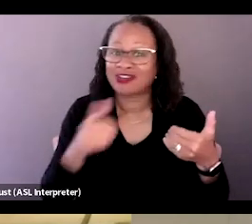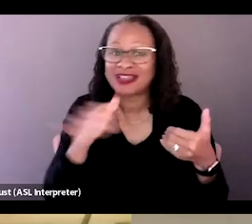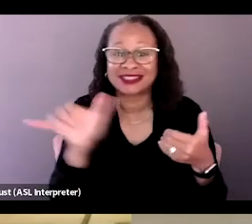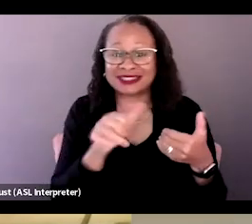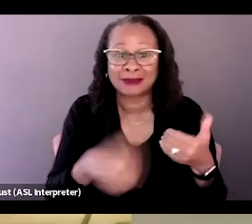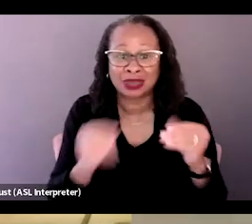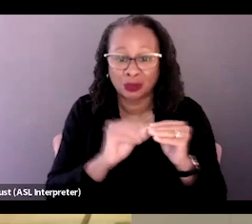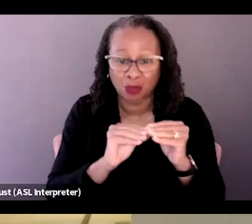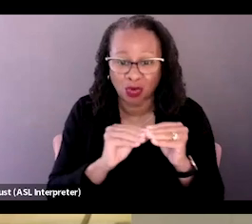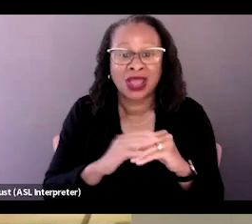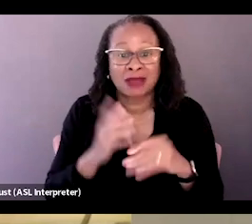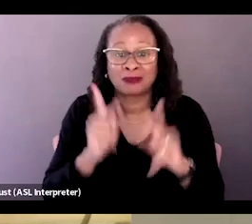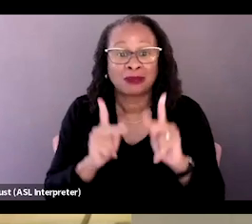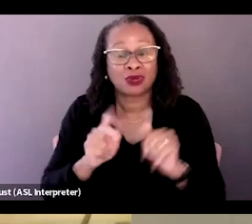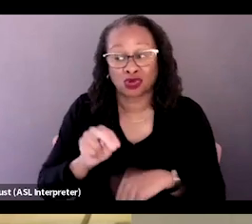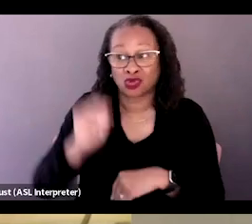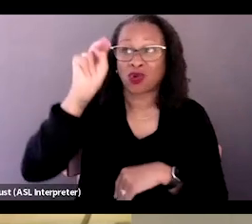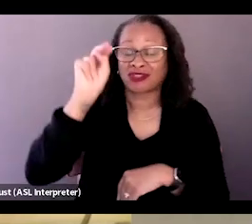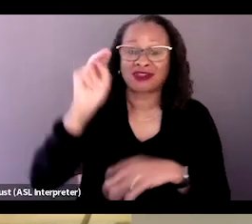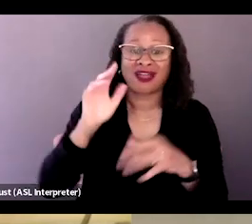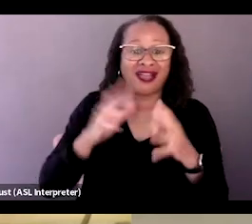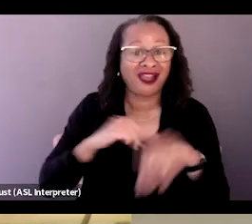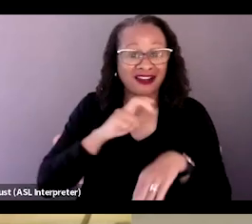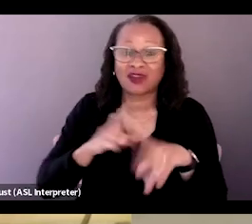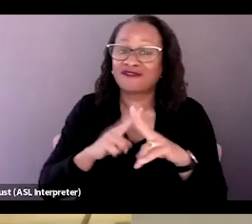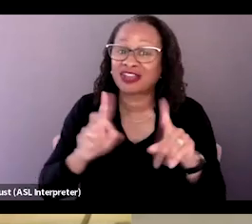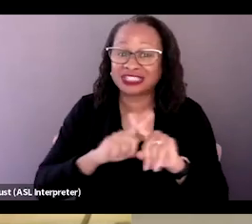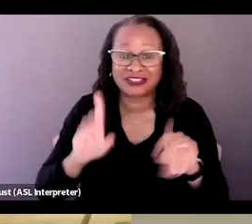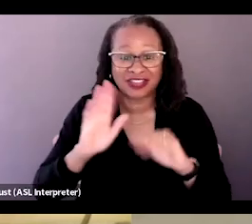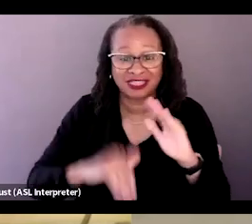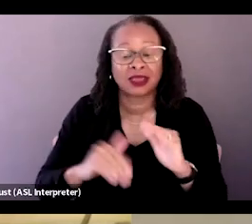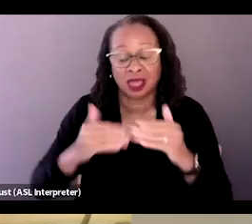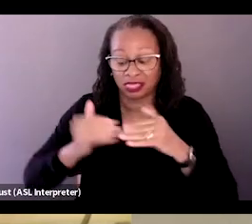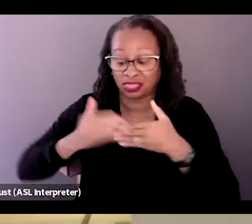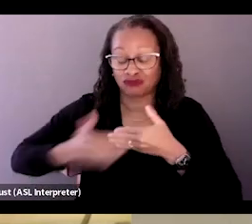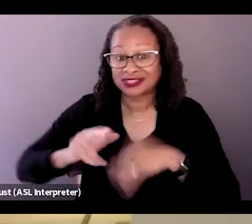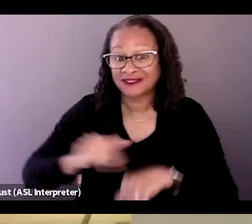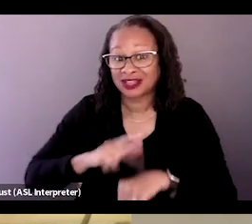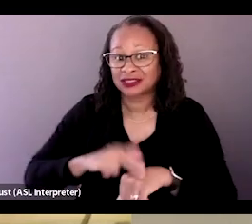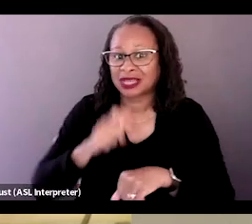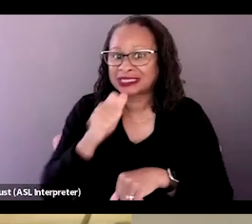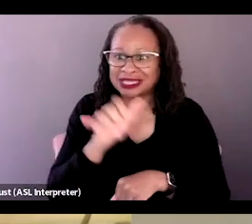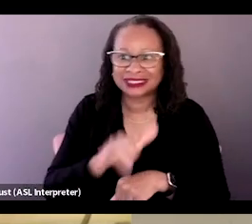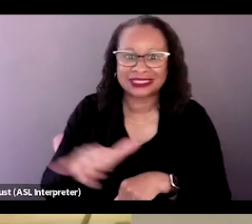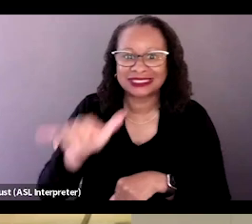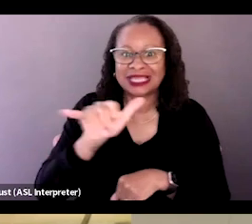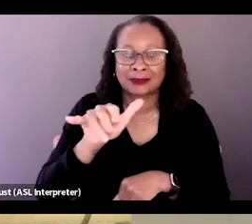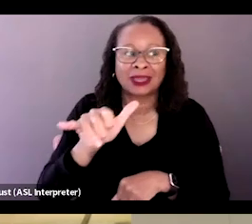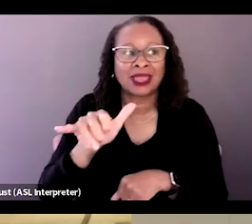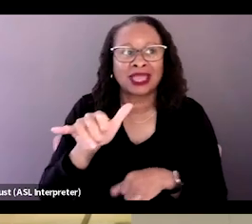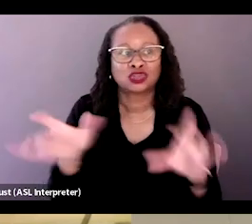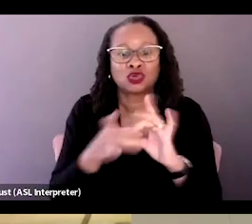Ireland are very different than people from Ireland. So it's not like unifying the same country, it's unified two countries